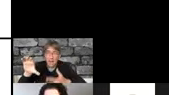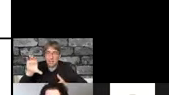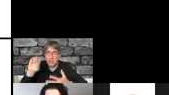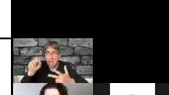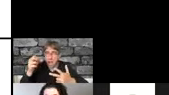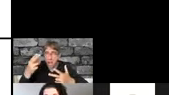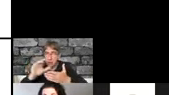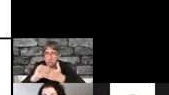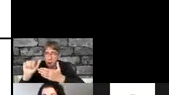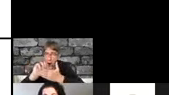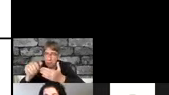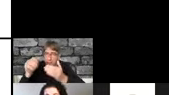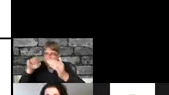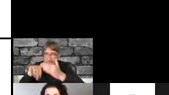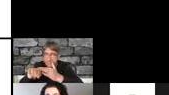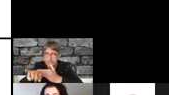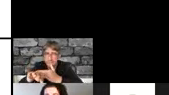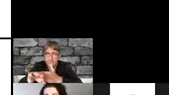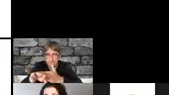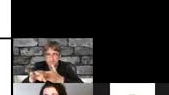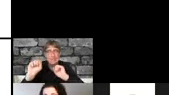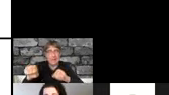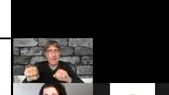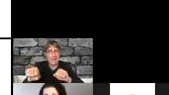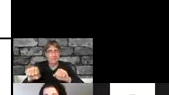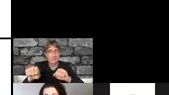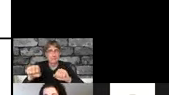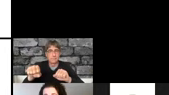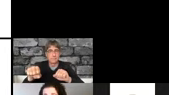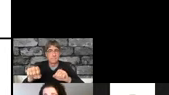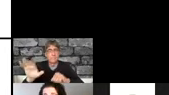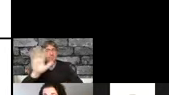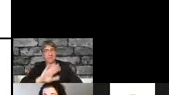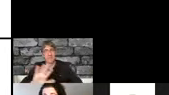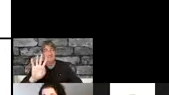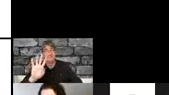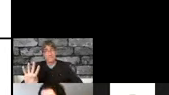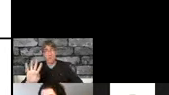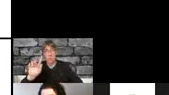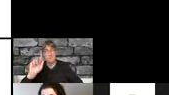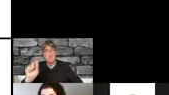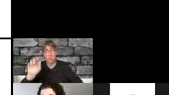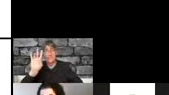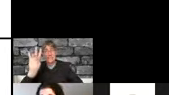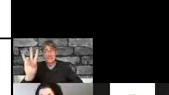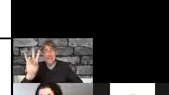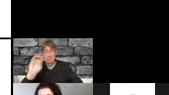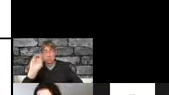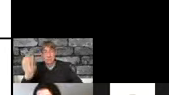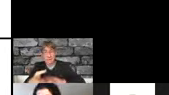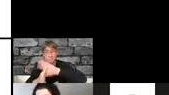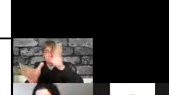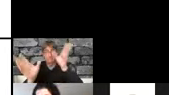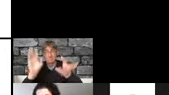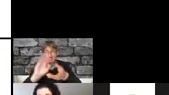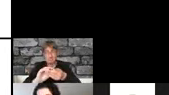vehicles. We know that about 4.7% or almost 5% of our riders currently pay cash on board. These